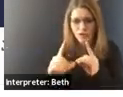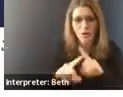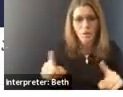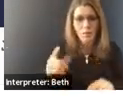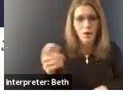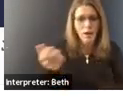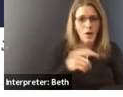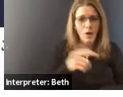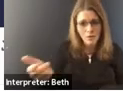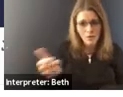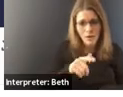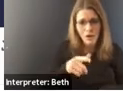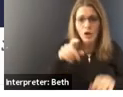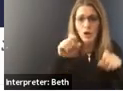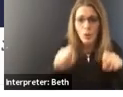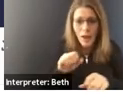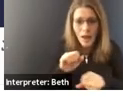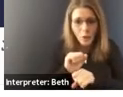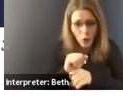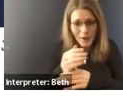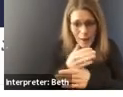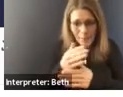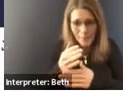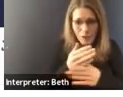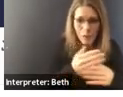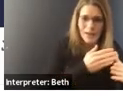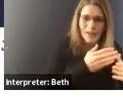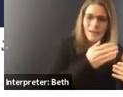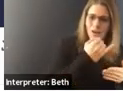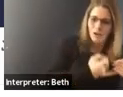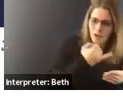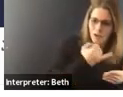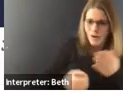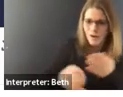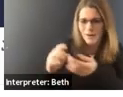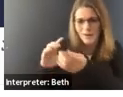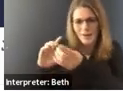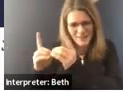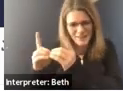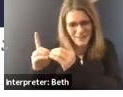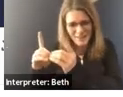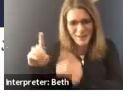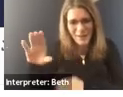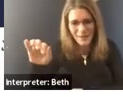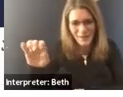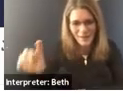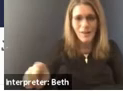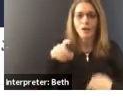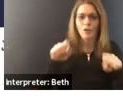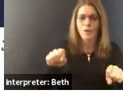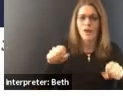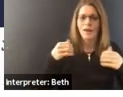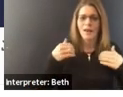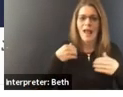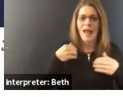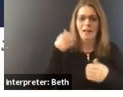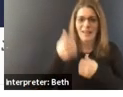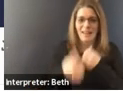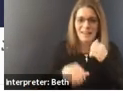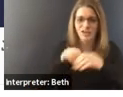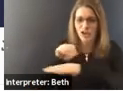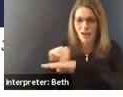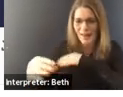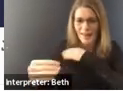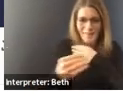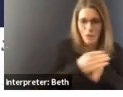work between the two, and you can have each one influence the other. And I'm looking for a specific image that I'm